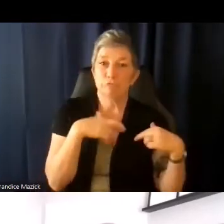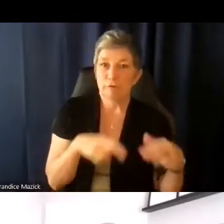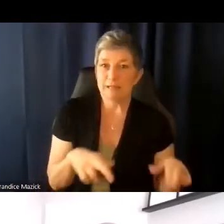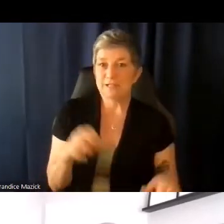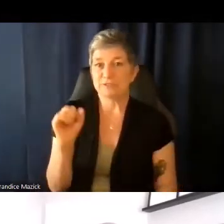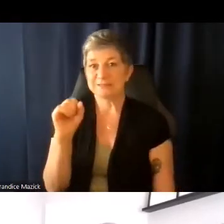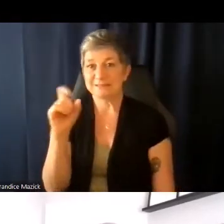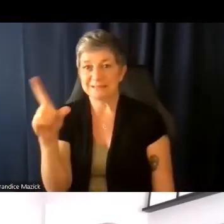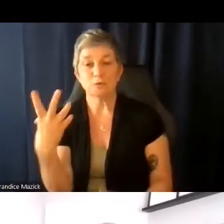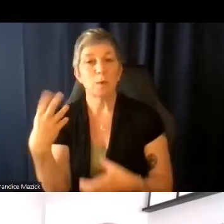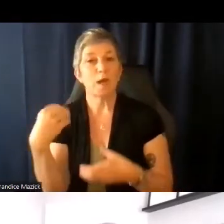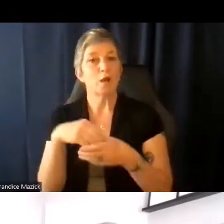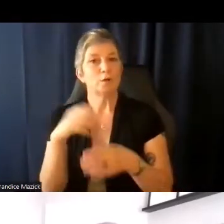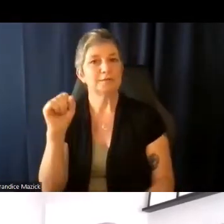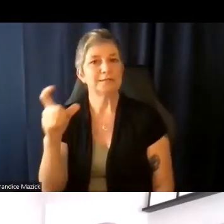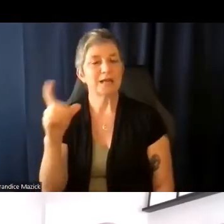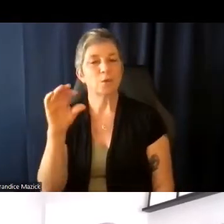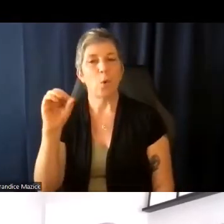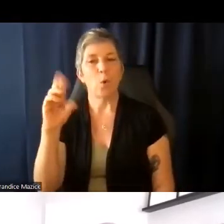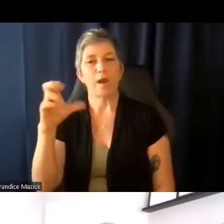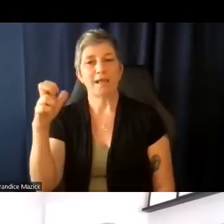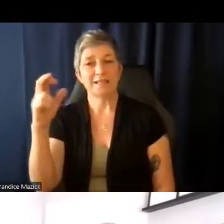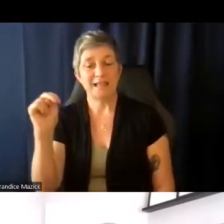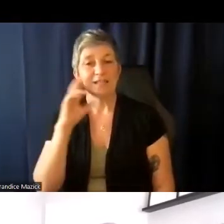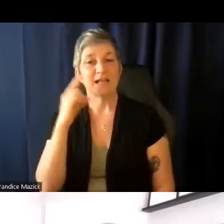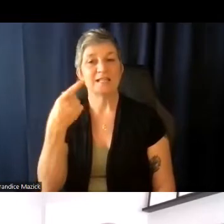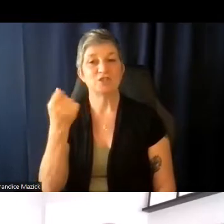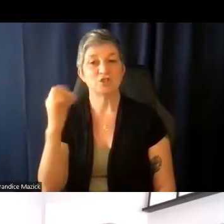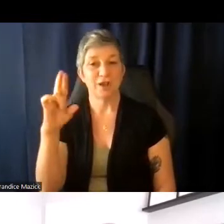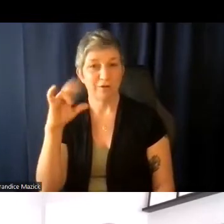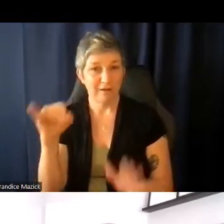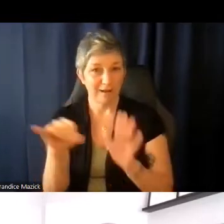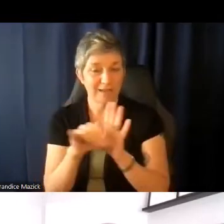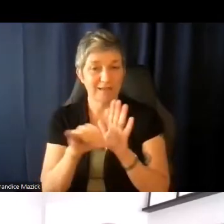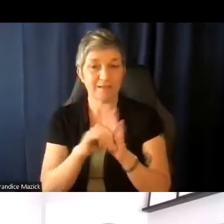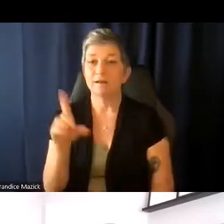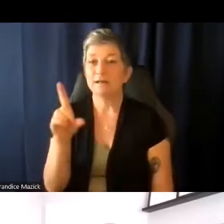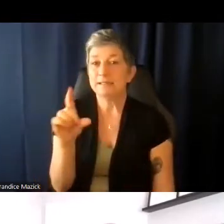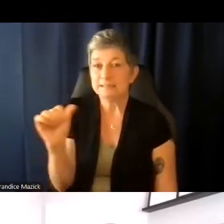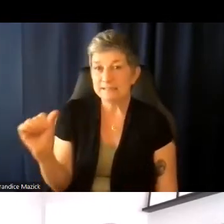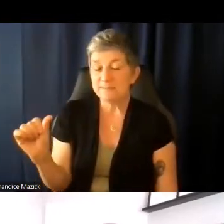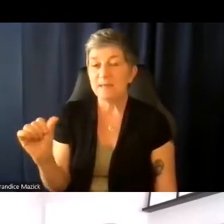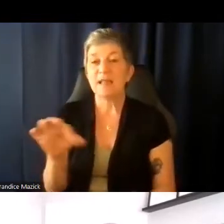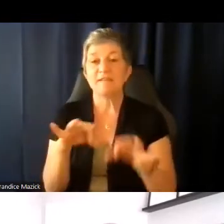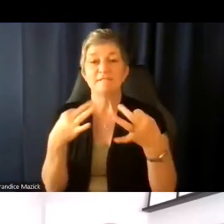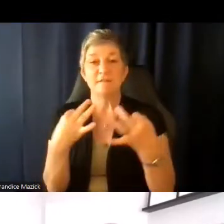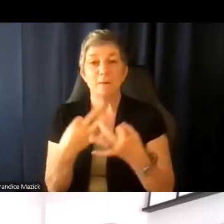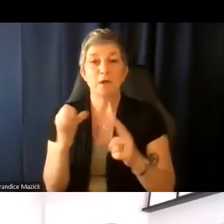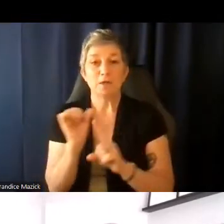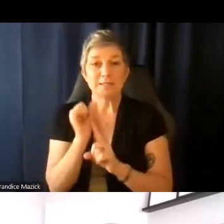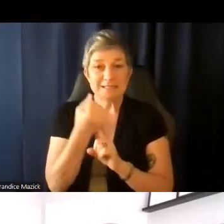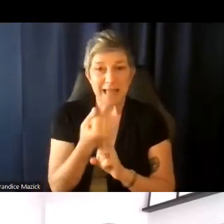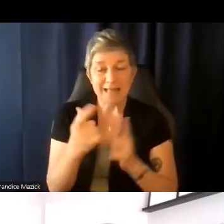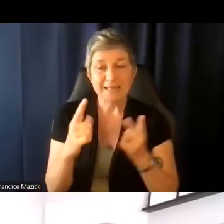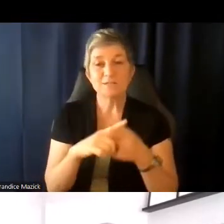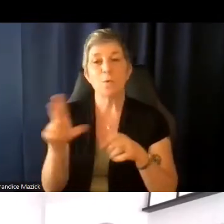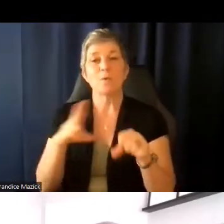which includes sexual orientation and gender identity, disability, familial status, or national